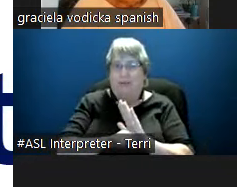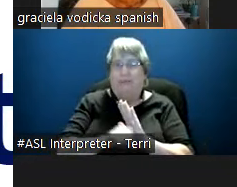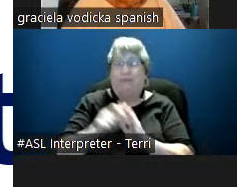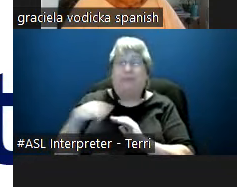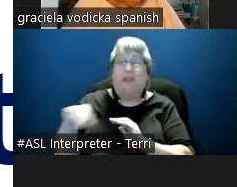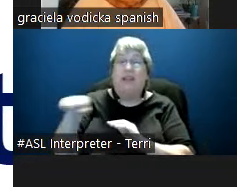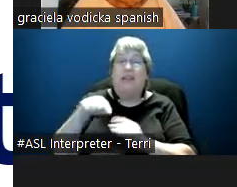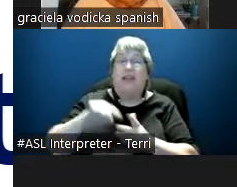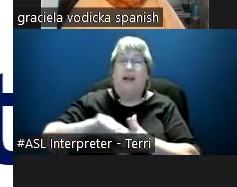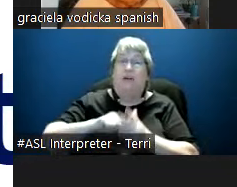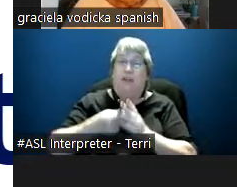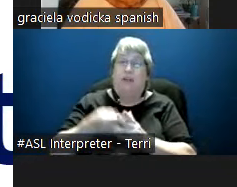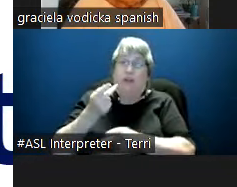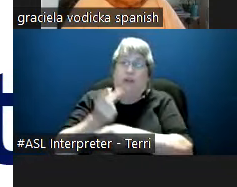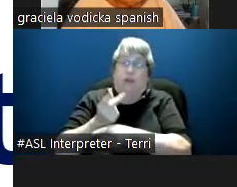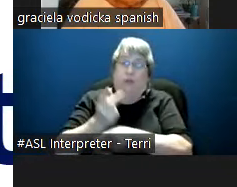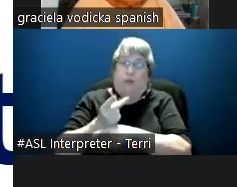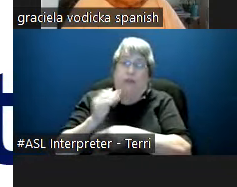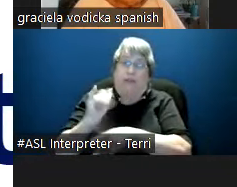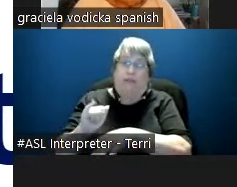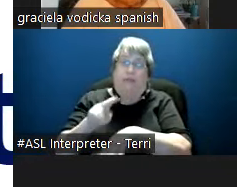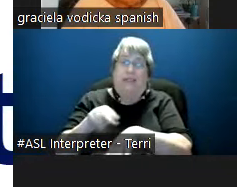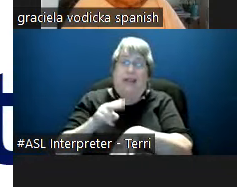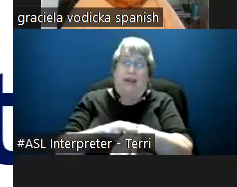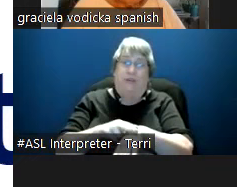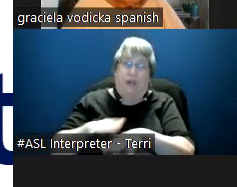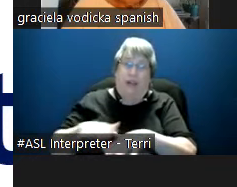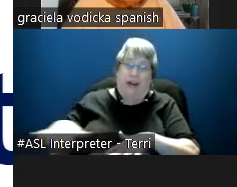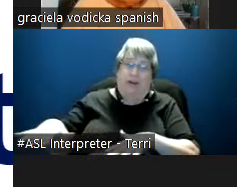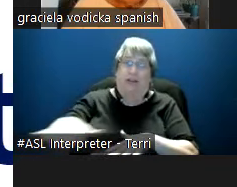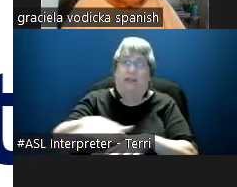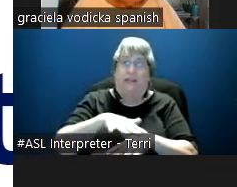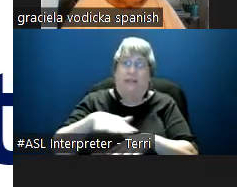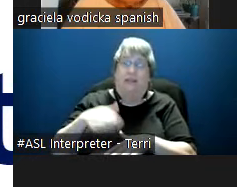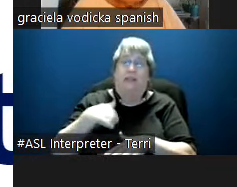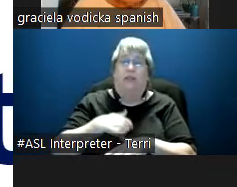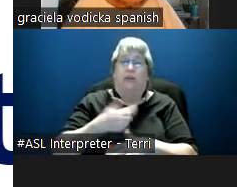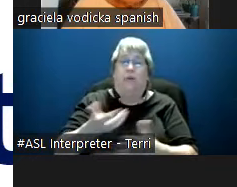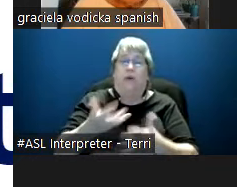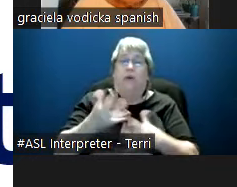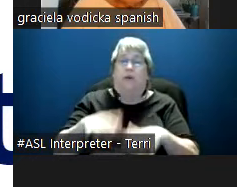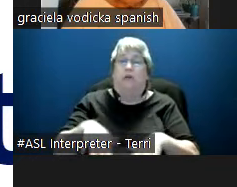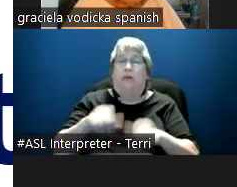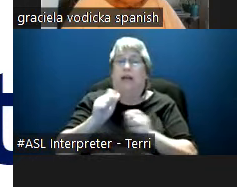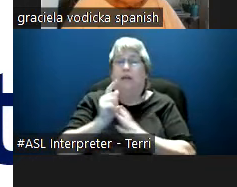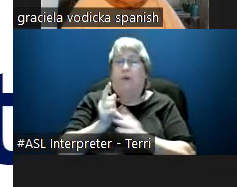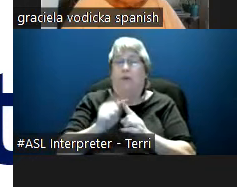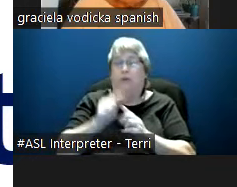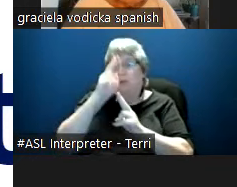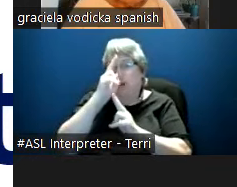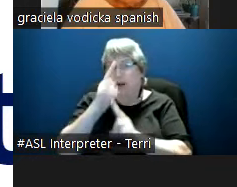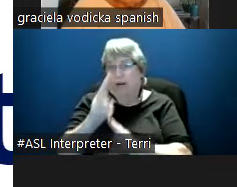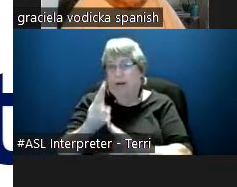original stewards of these natural areas, and we want to take a moment to honor and respect